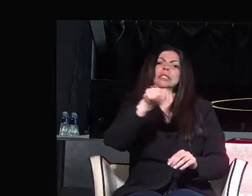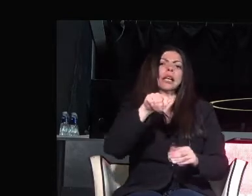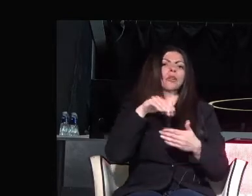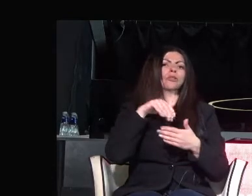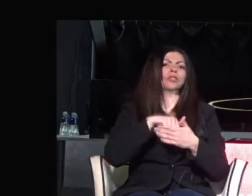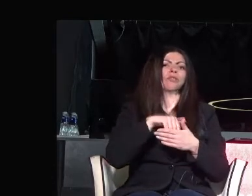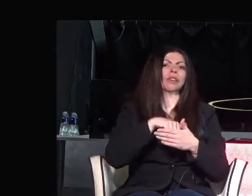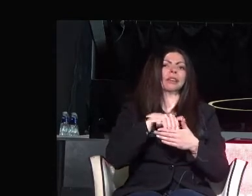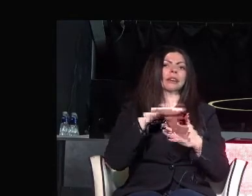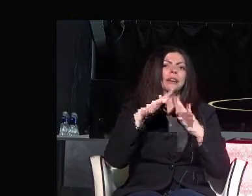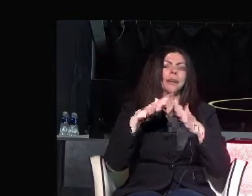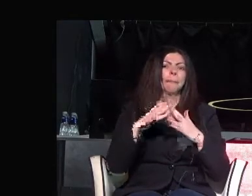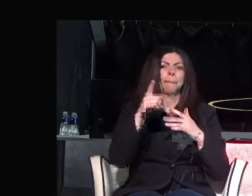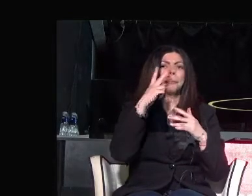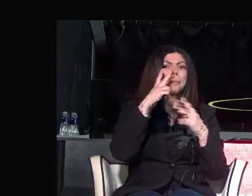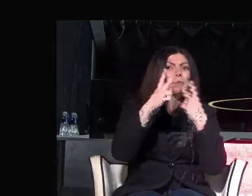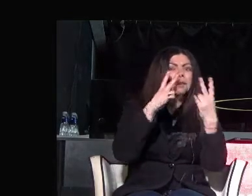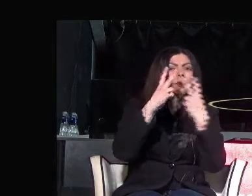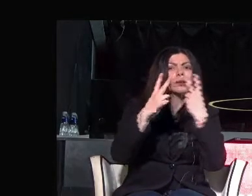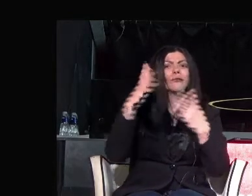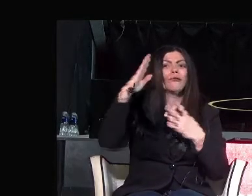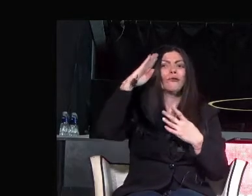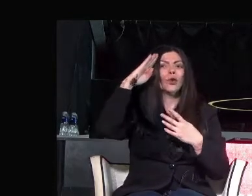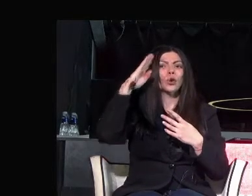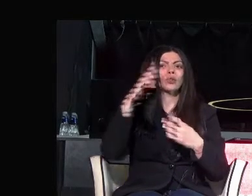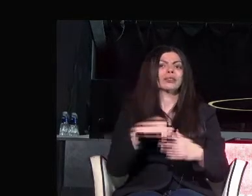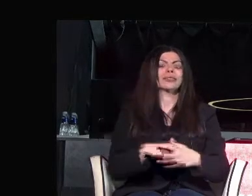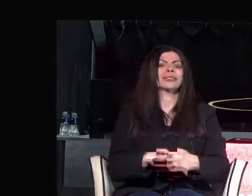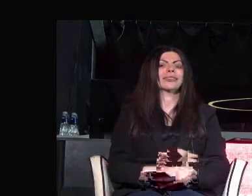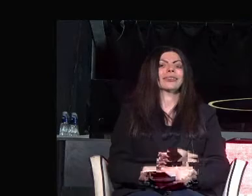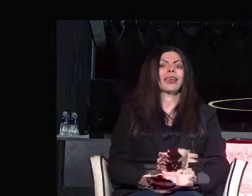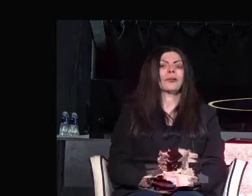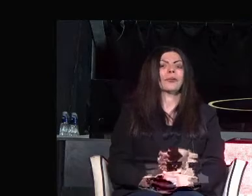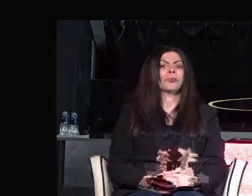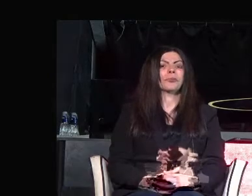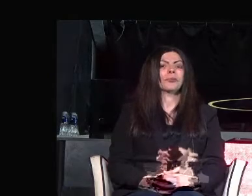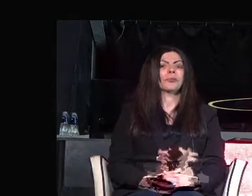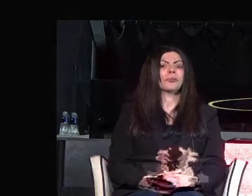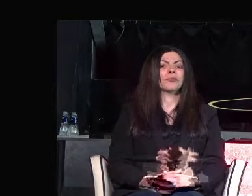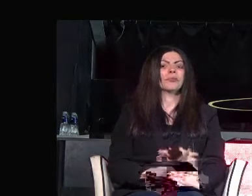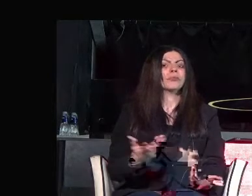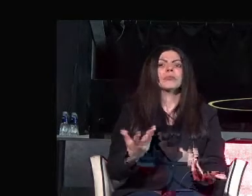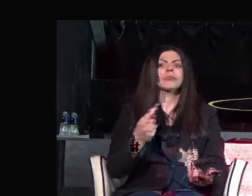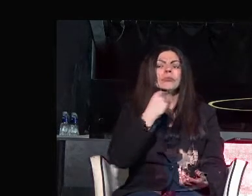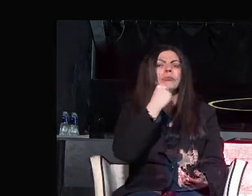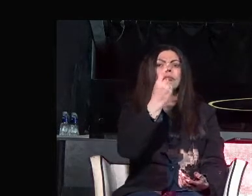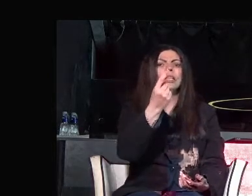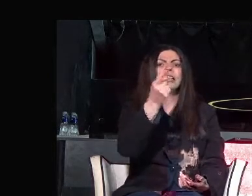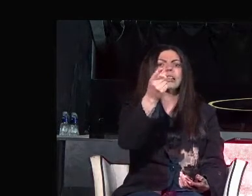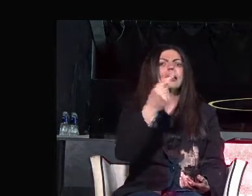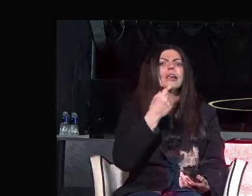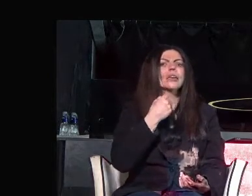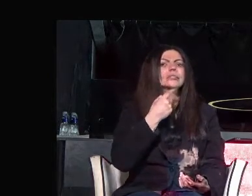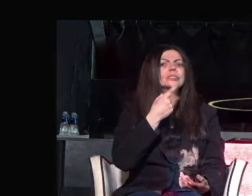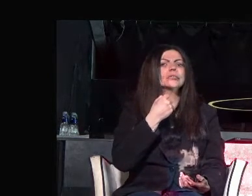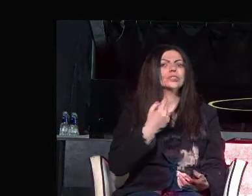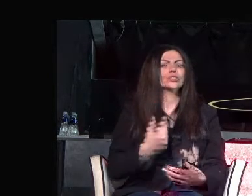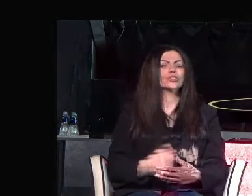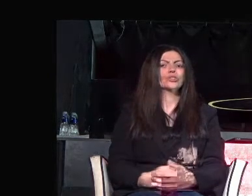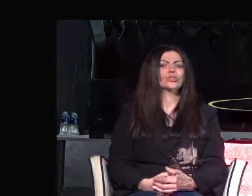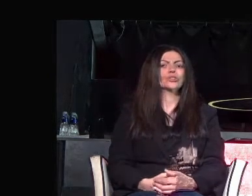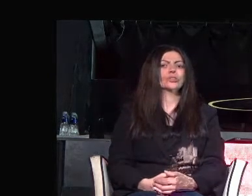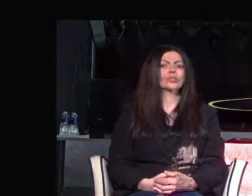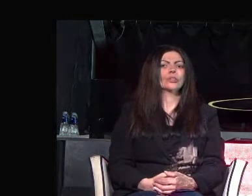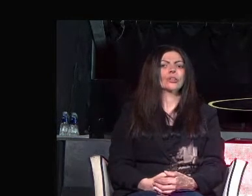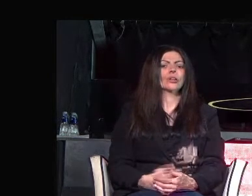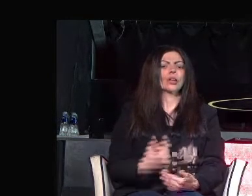and they asked her, so what's your name? And she said, my name is Sevinch. And they asked her, is this a Bulgarian